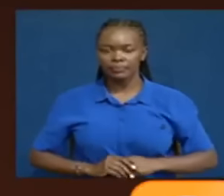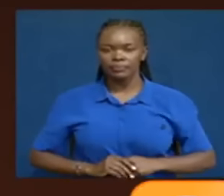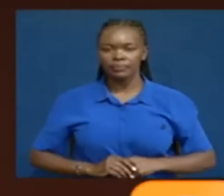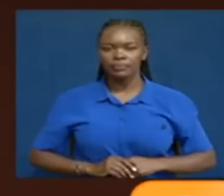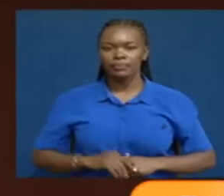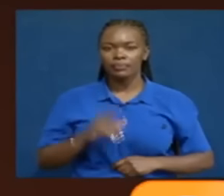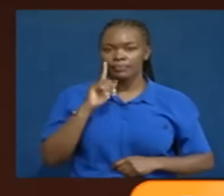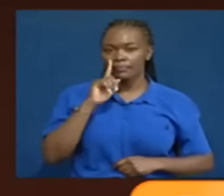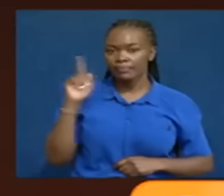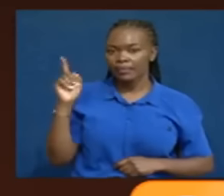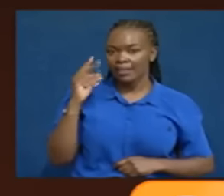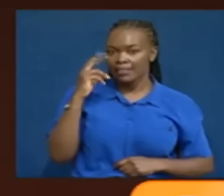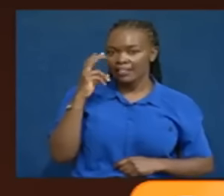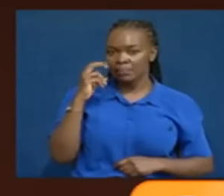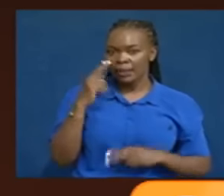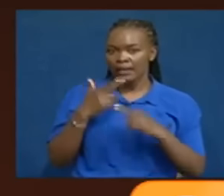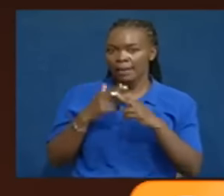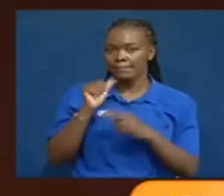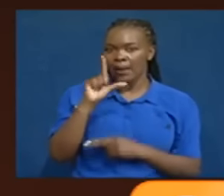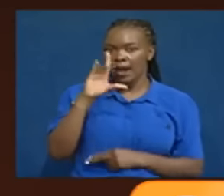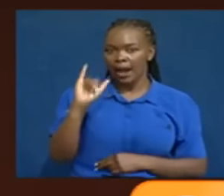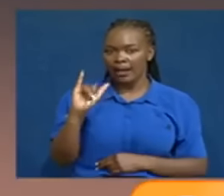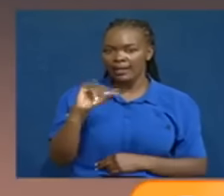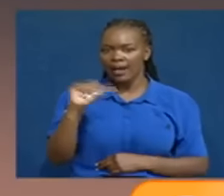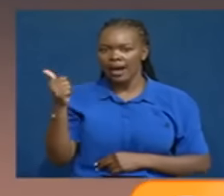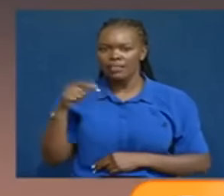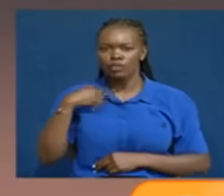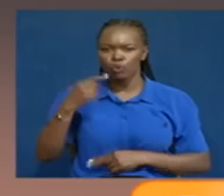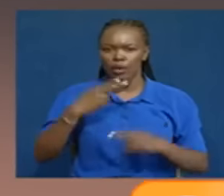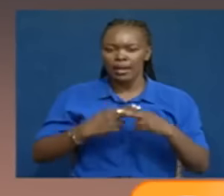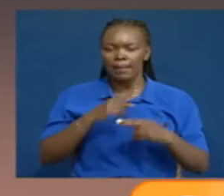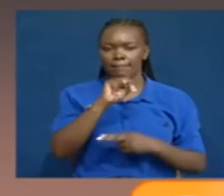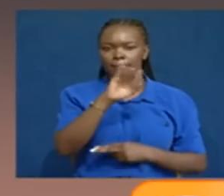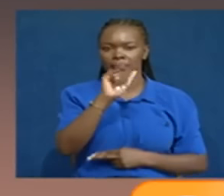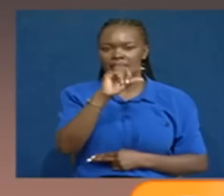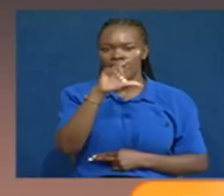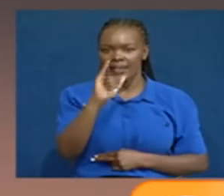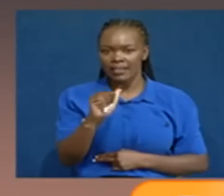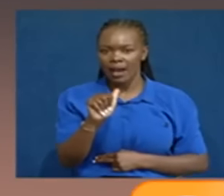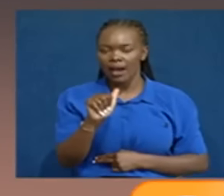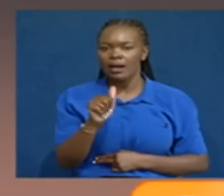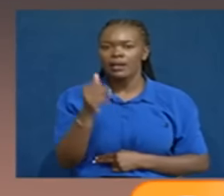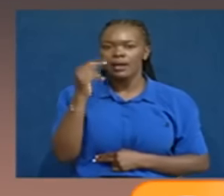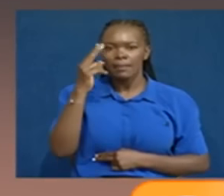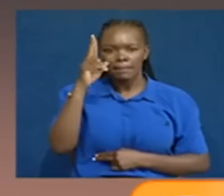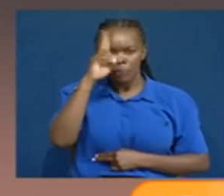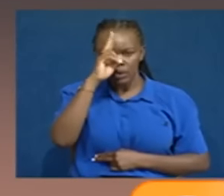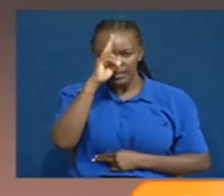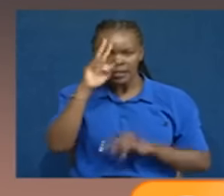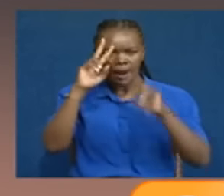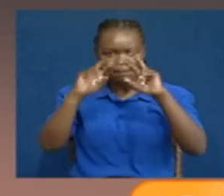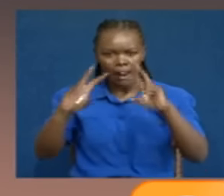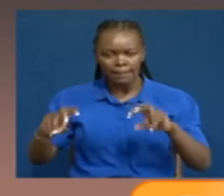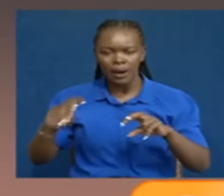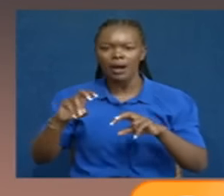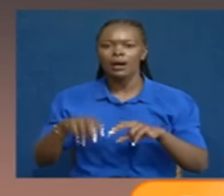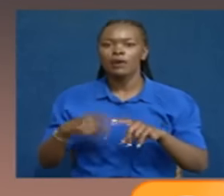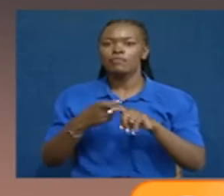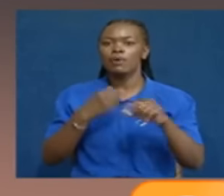suspect, Omar Ali Mohammed, popularly known as Nyanya, has been a wanted man by detectives since September, when the incident